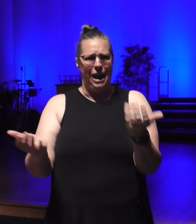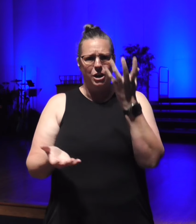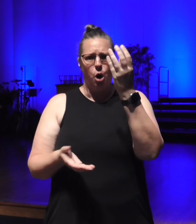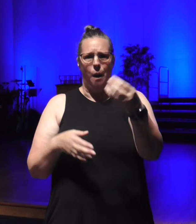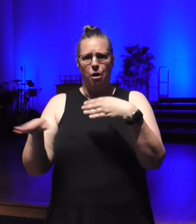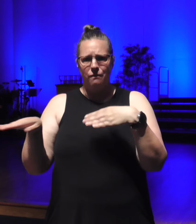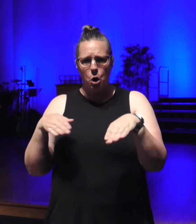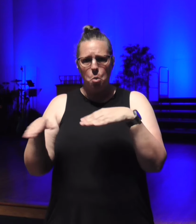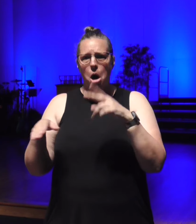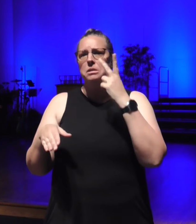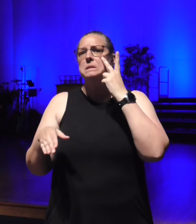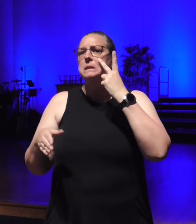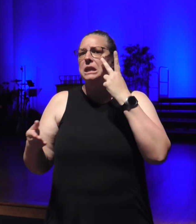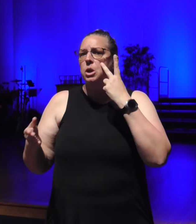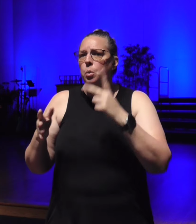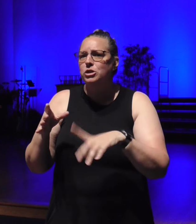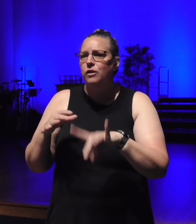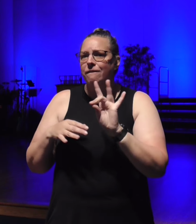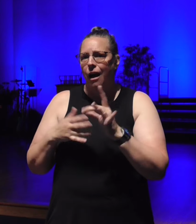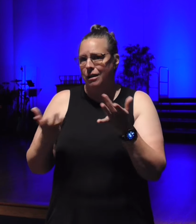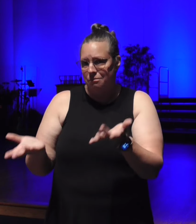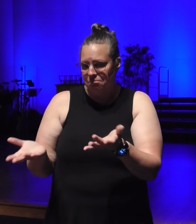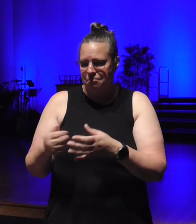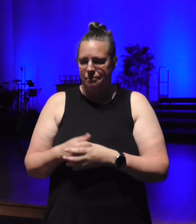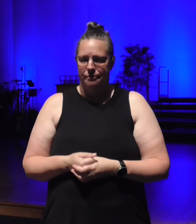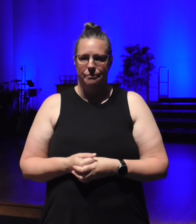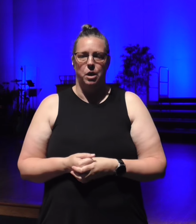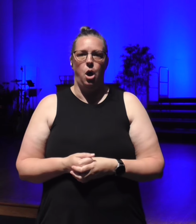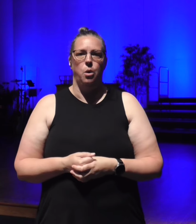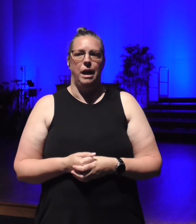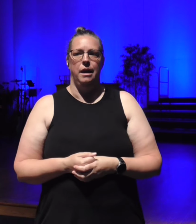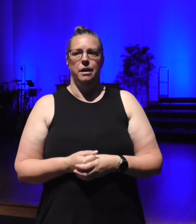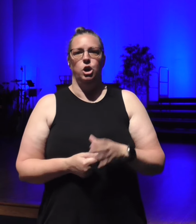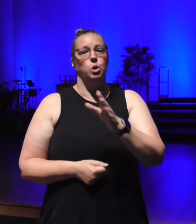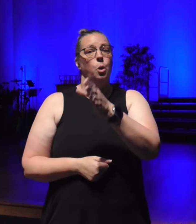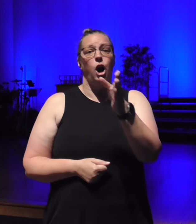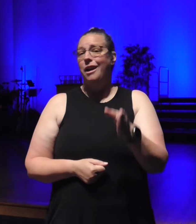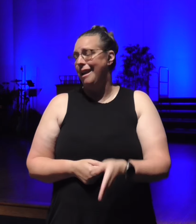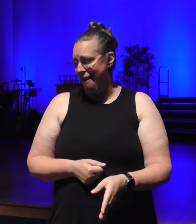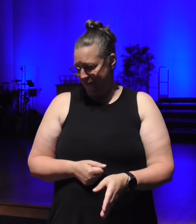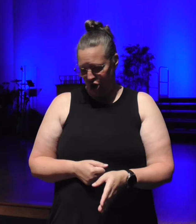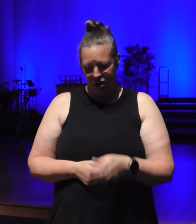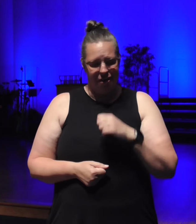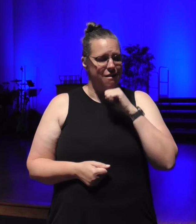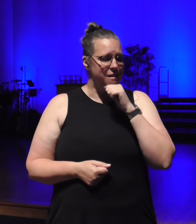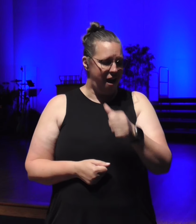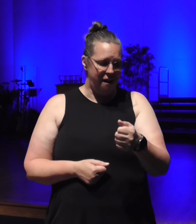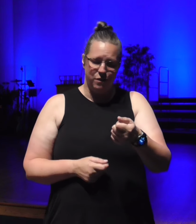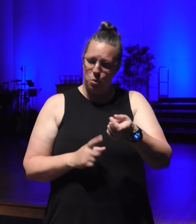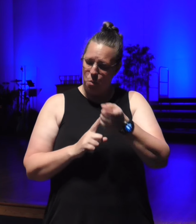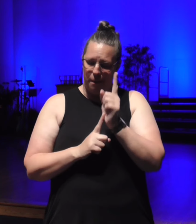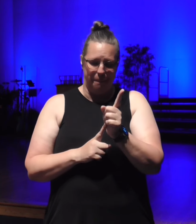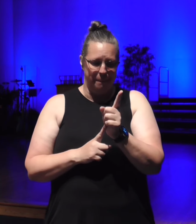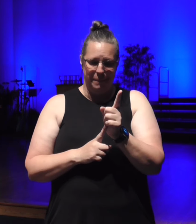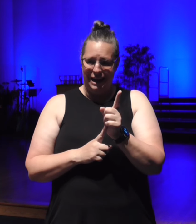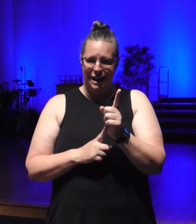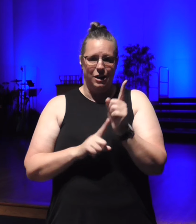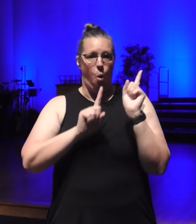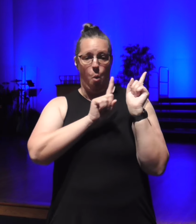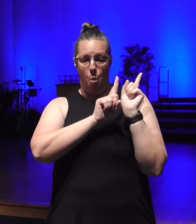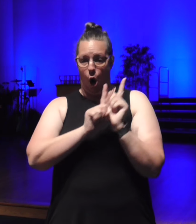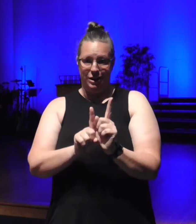What Glorians are there to give you message? You are never, not for one single second,